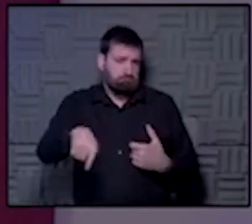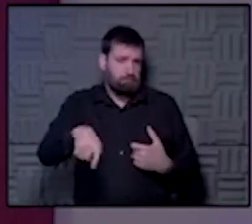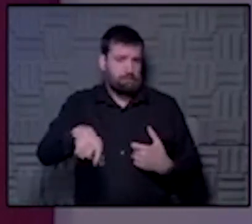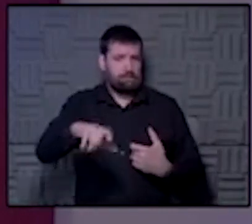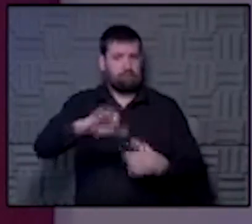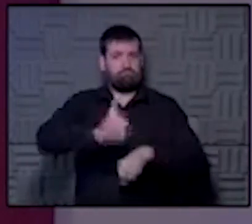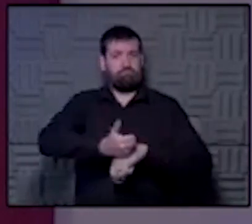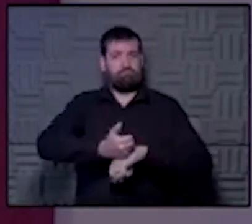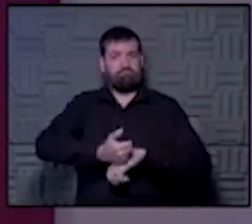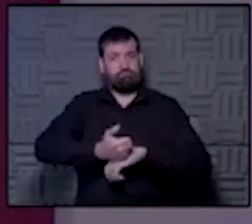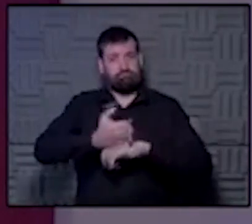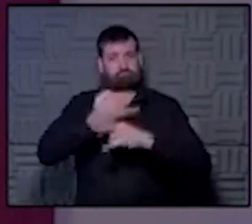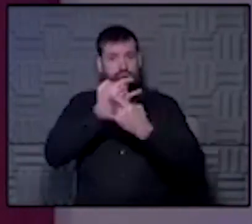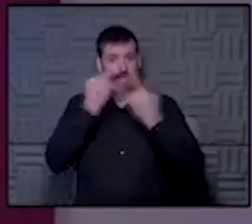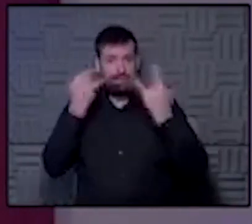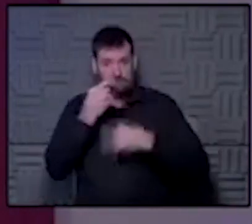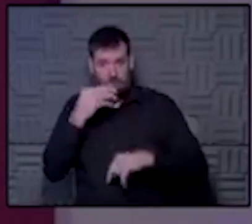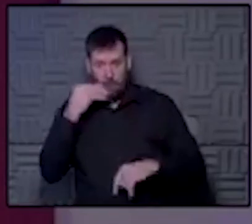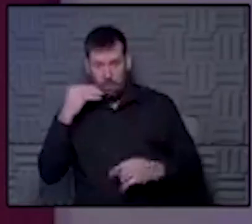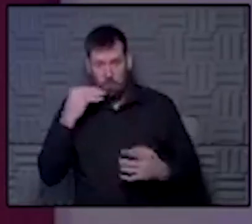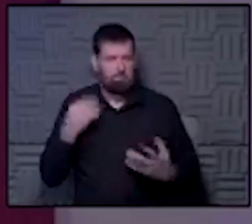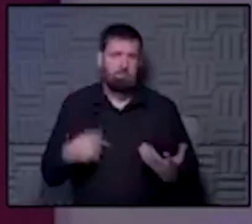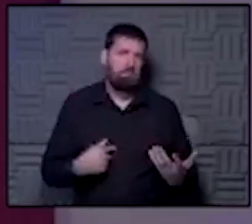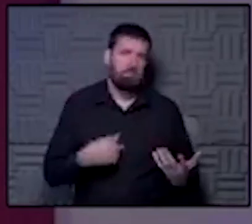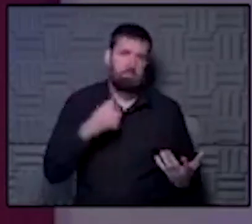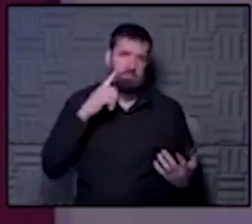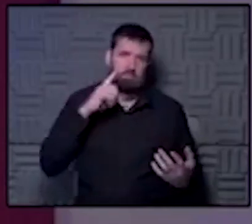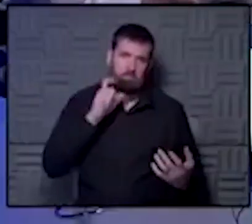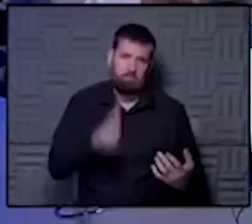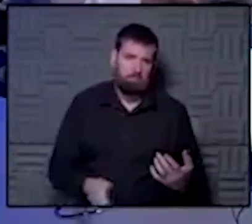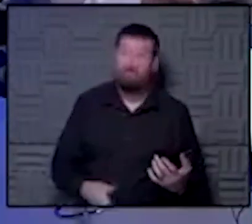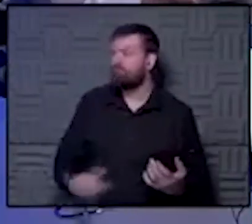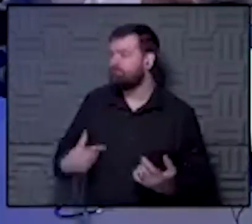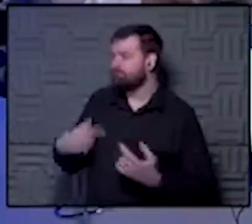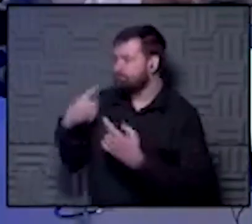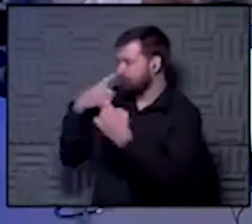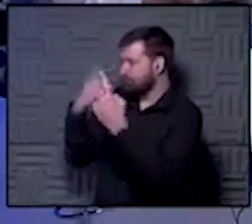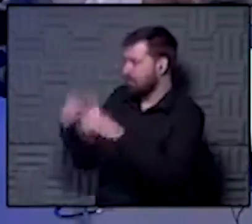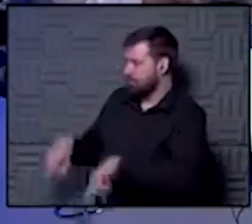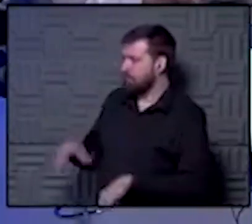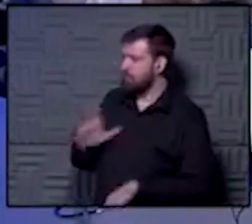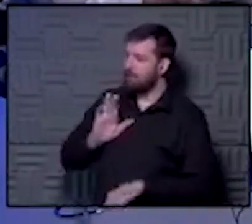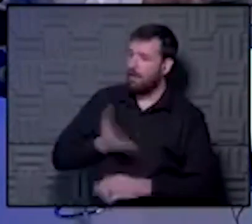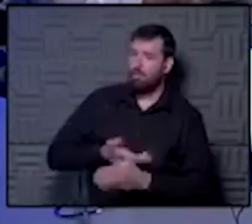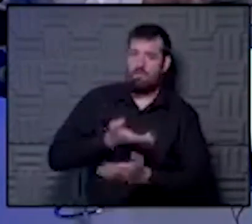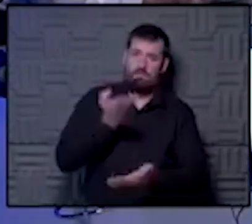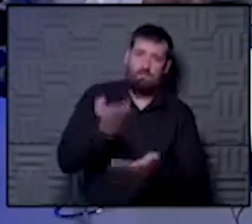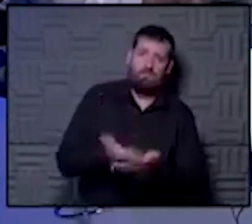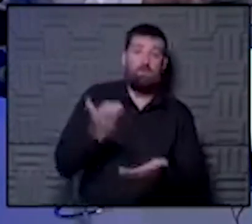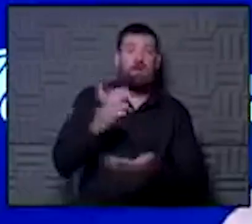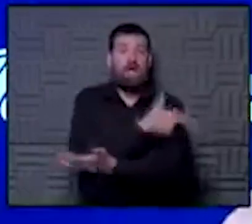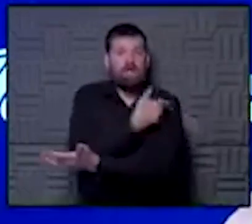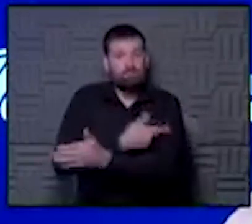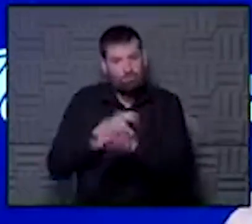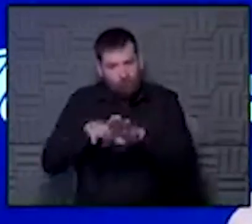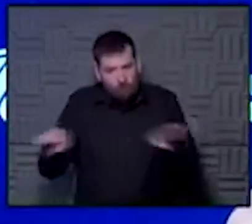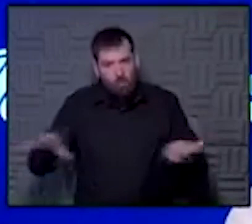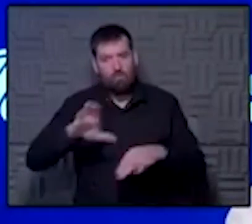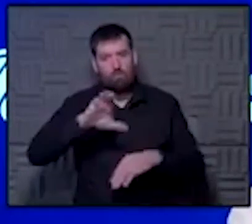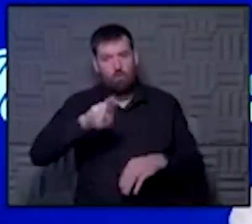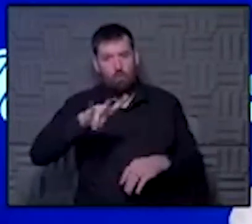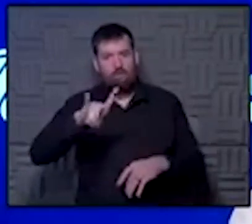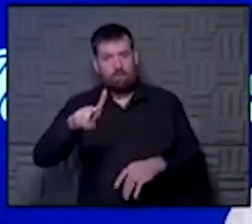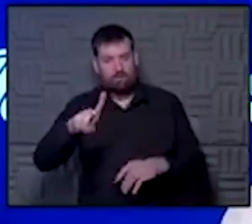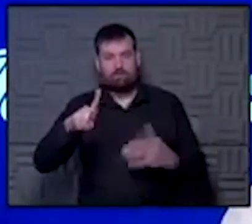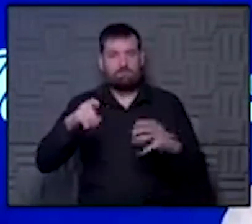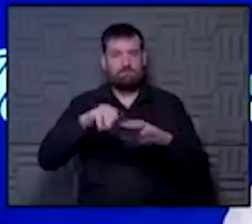into place in addition to masking when you go home. Yeah, that's where I would land, because I think that's our evidence is, again, the hospital floors, well, our patients